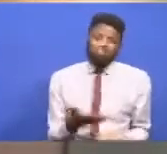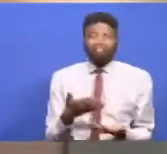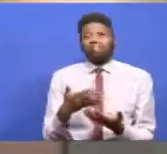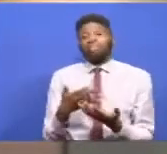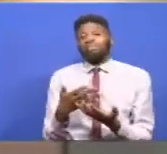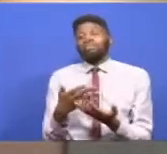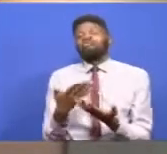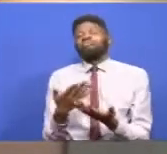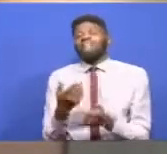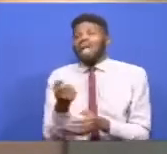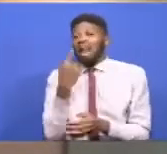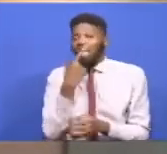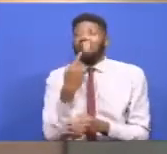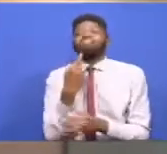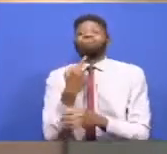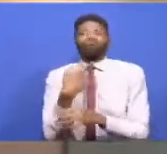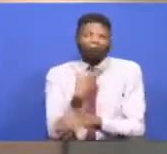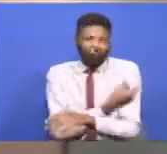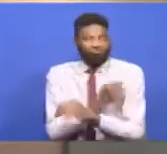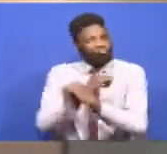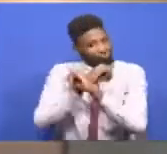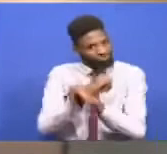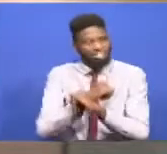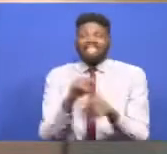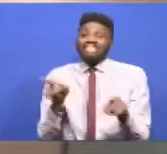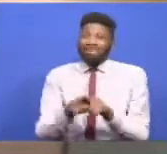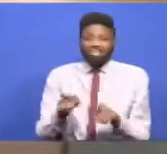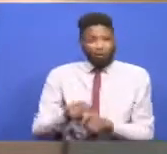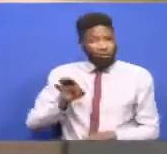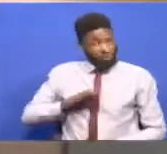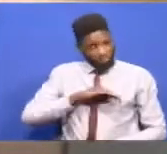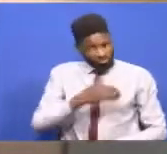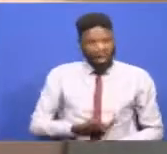The expectant mothers, kindly come for your ANC